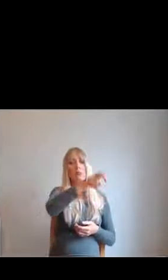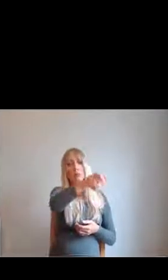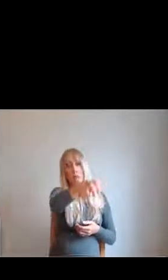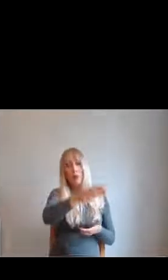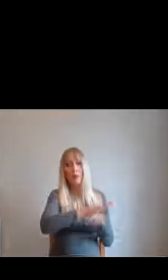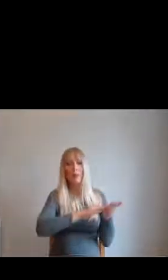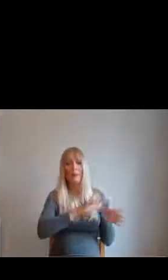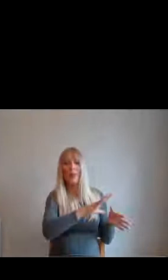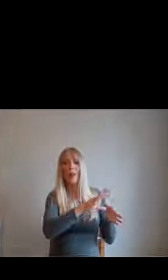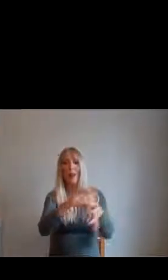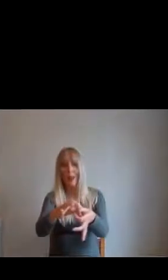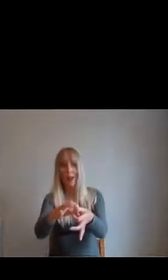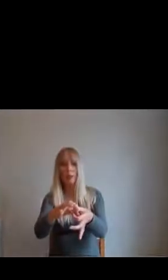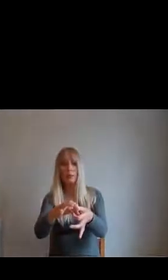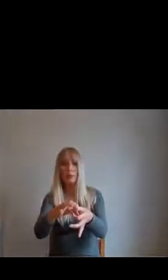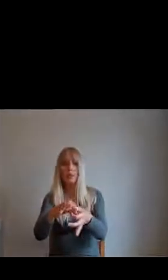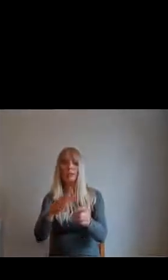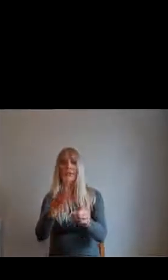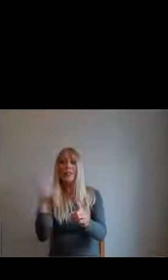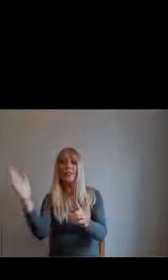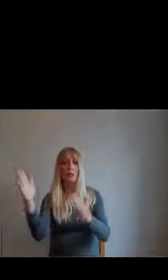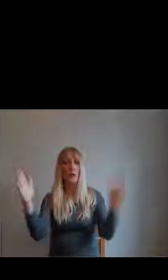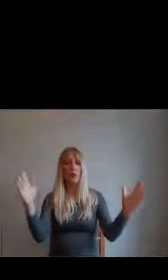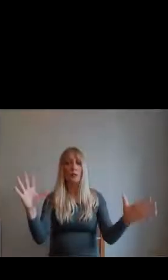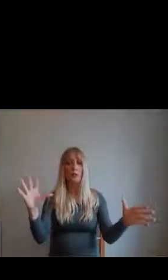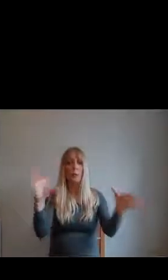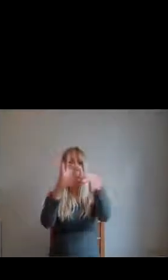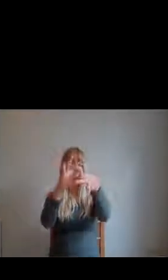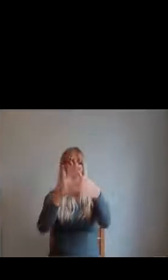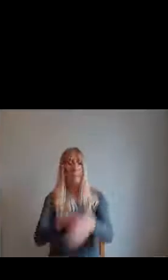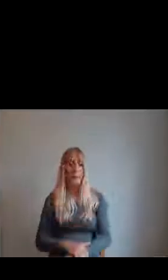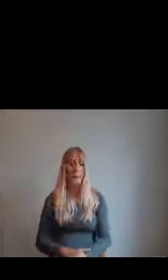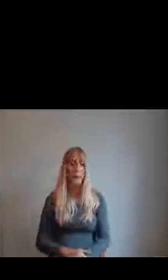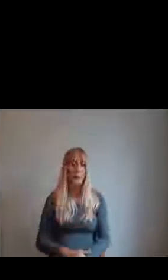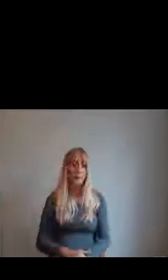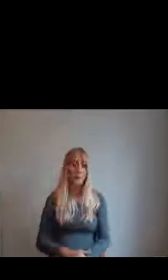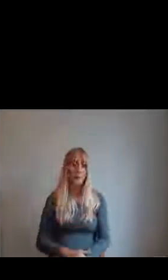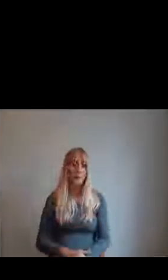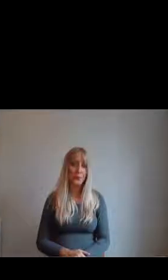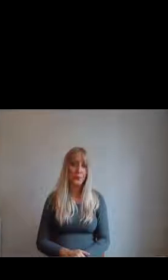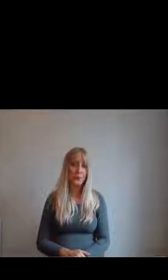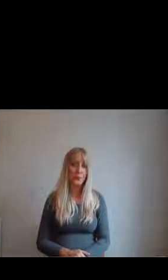connection between the western and eastern sections of the Thames Chase Community Forest.